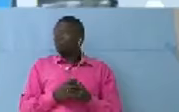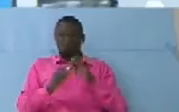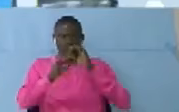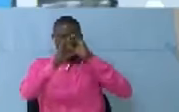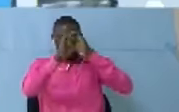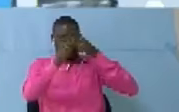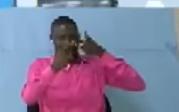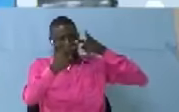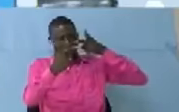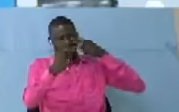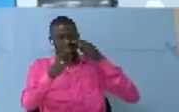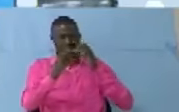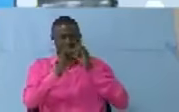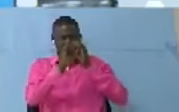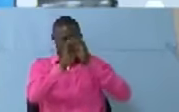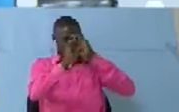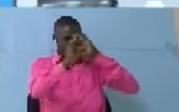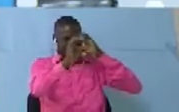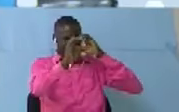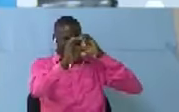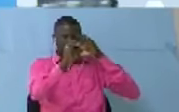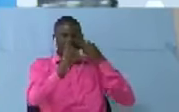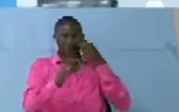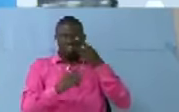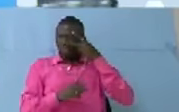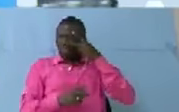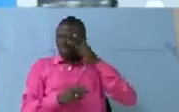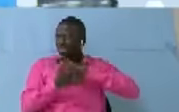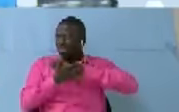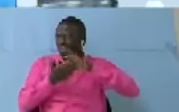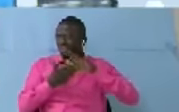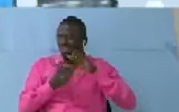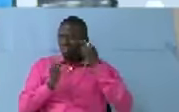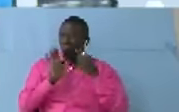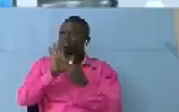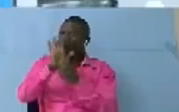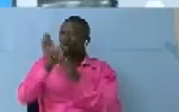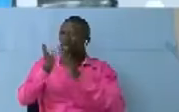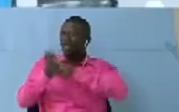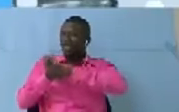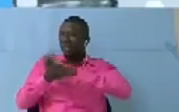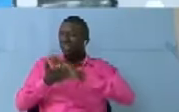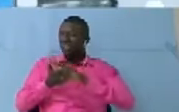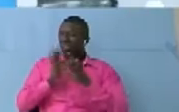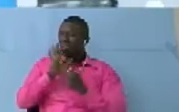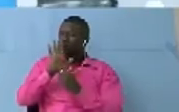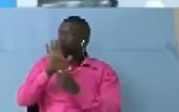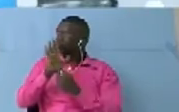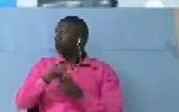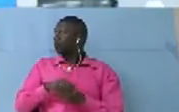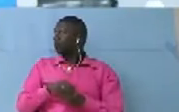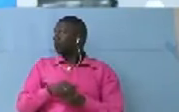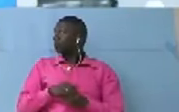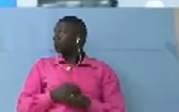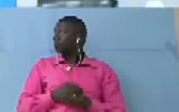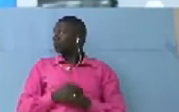Cameraman, could you try to zoom into it to see whether you'd be able to show it clearly? I fell again.